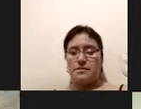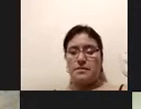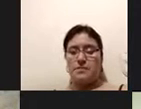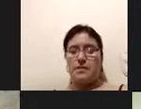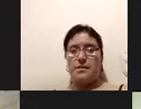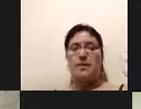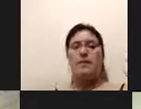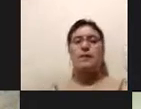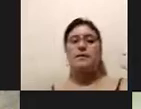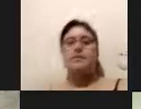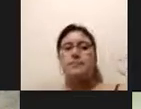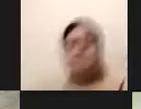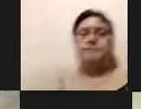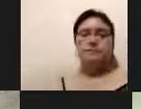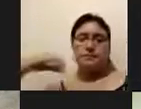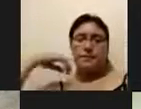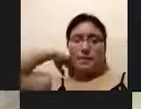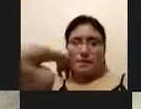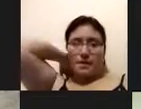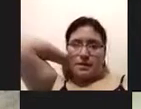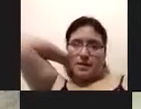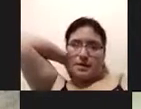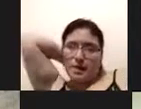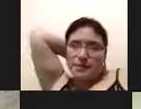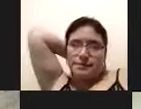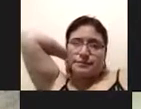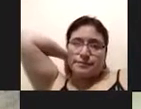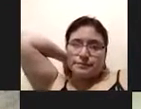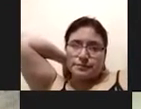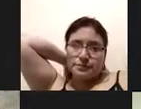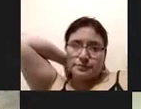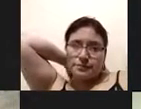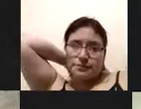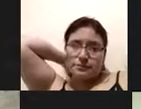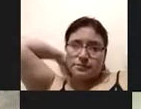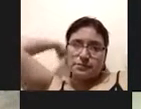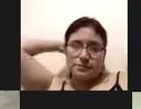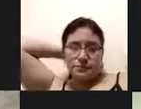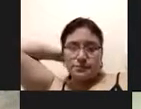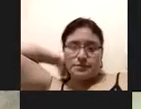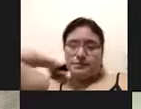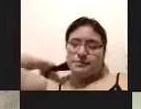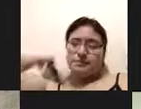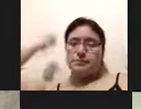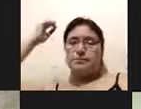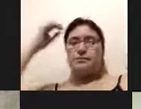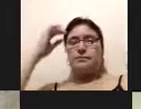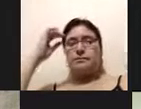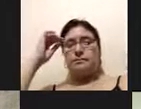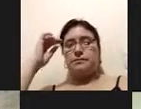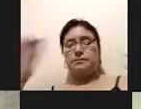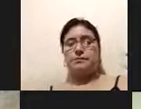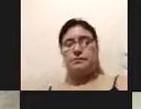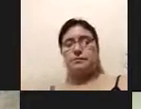Hi, Mariela. Very good, thank you. Carlita, how are you? I am